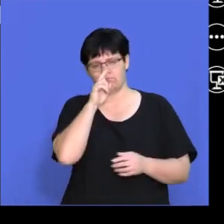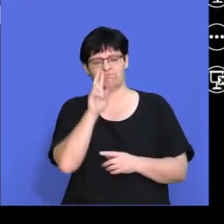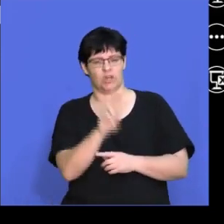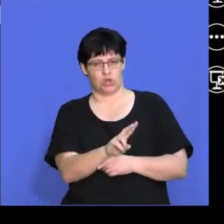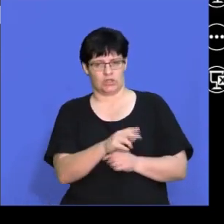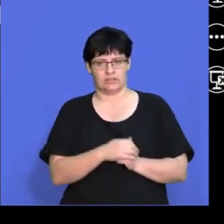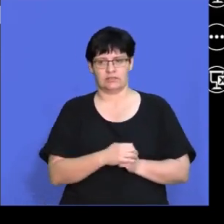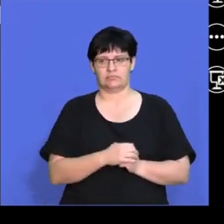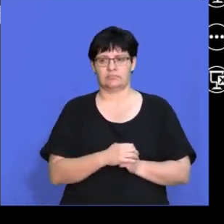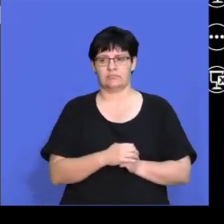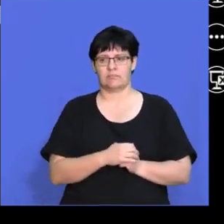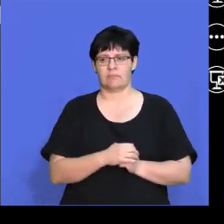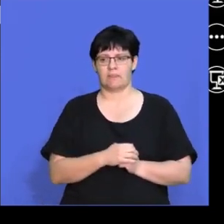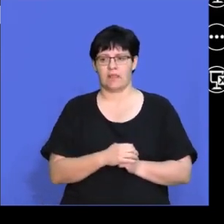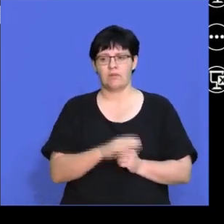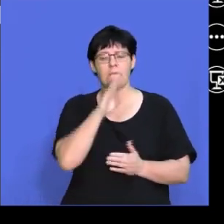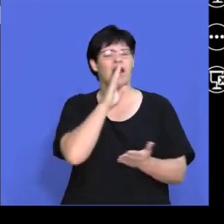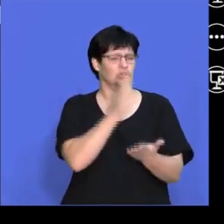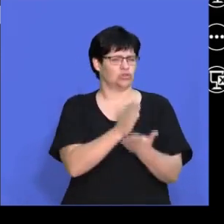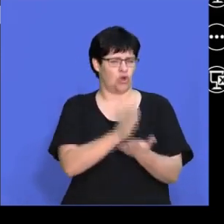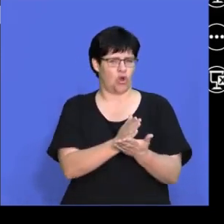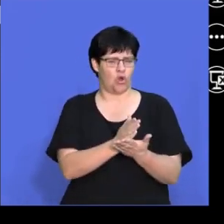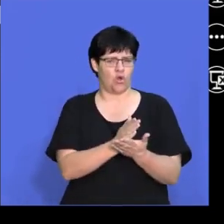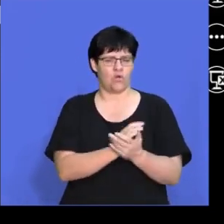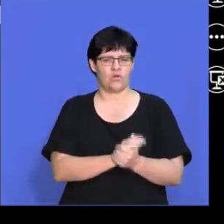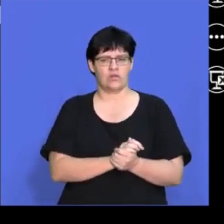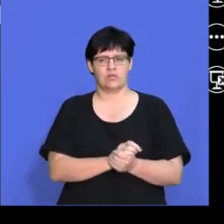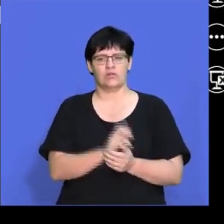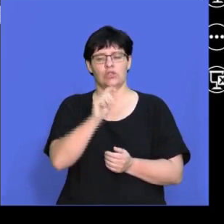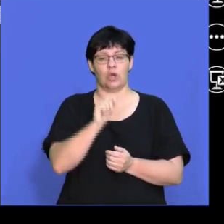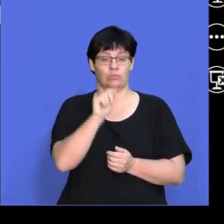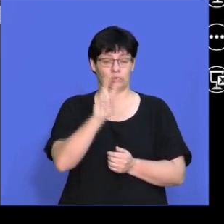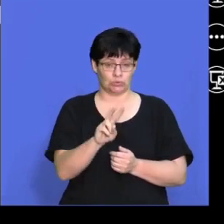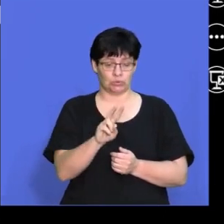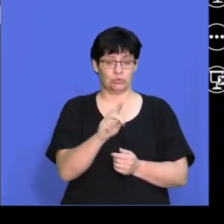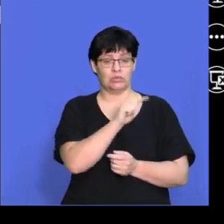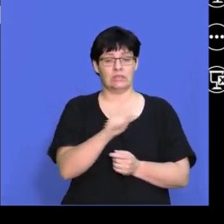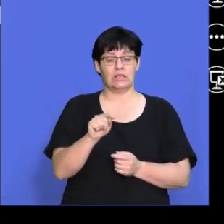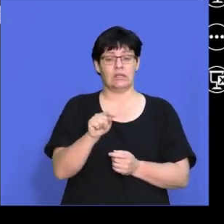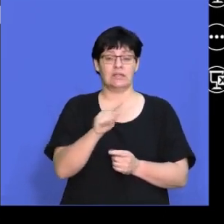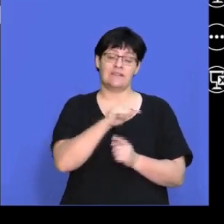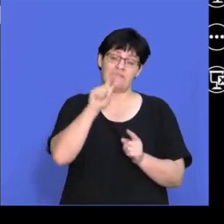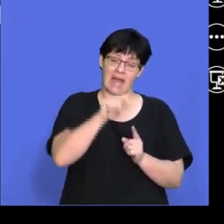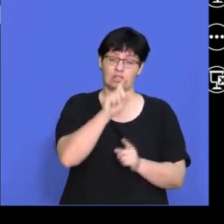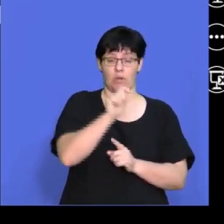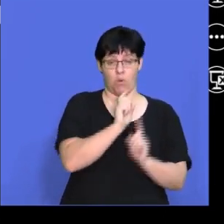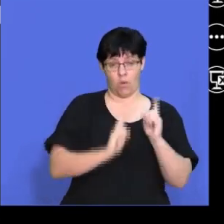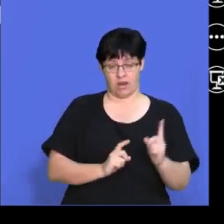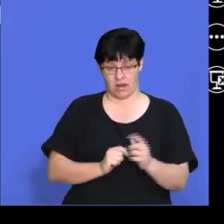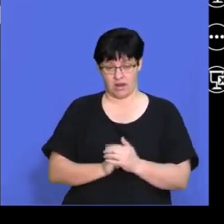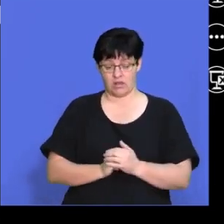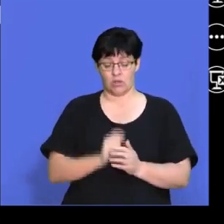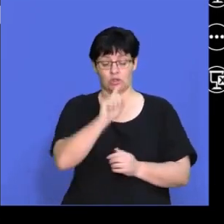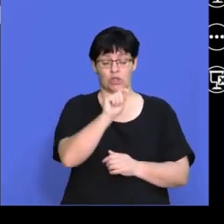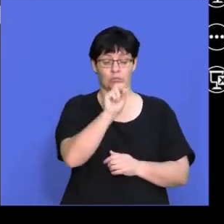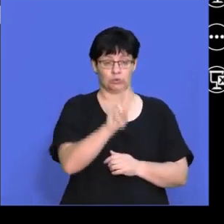by looking at this one, but just to be sure, let's take term 2 and divide it by term 1. So we can do